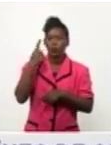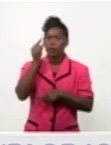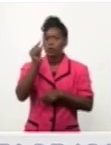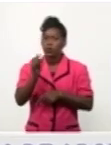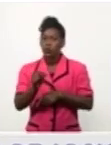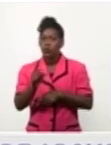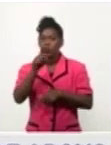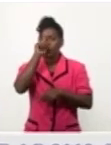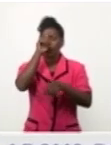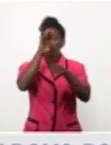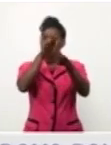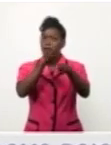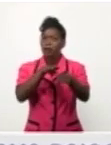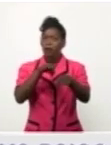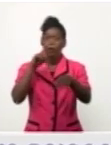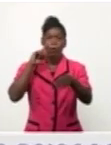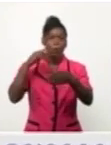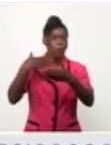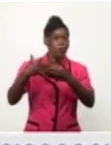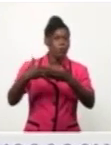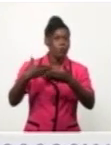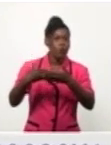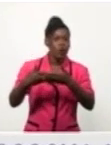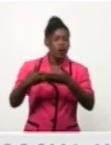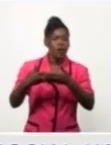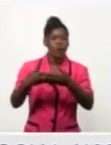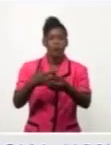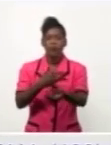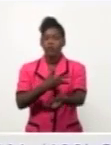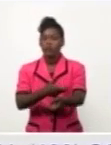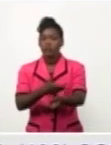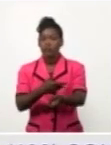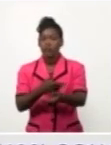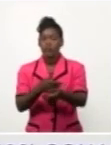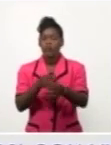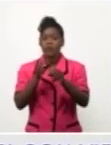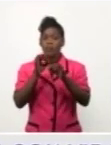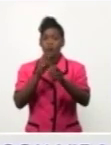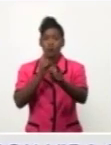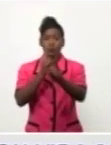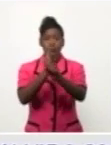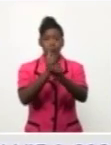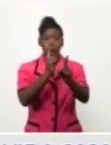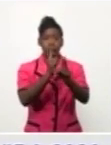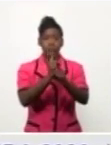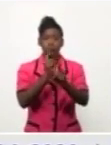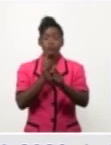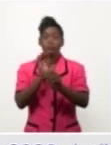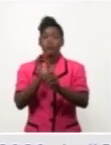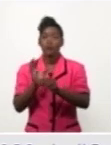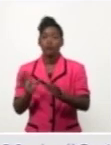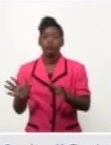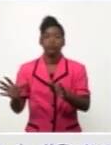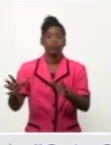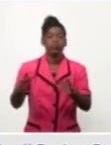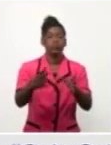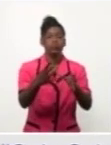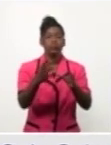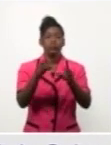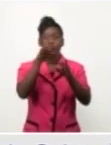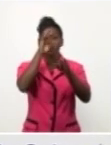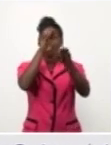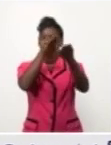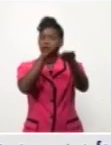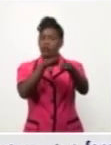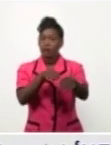acquaintance of mine was hospitalized, that person was tested, there has been contact tracing,